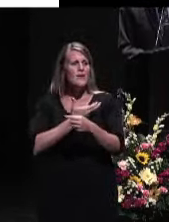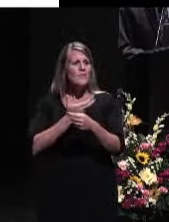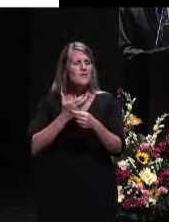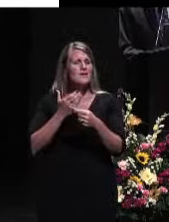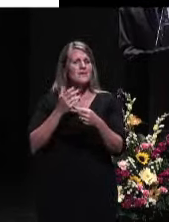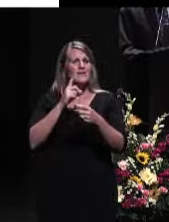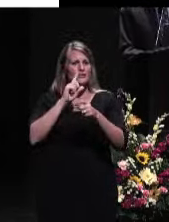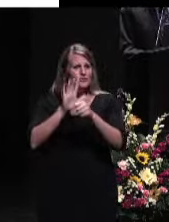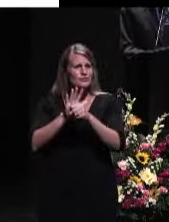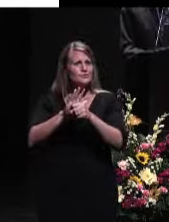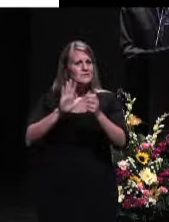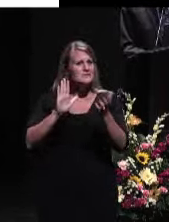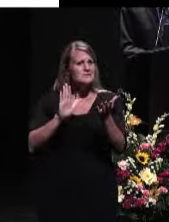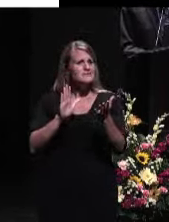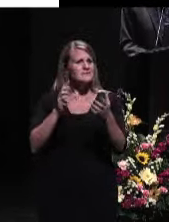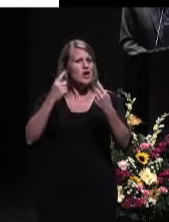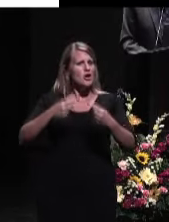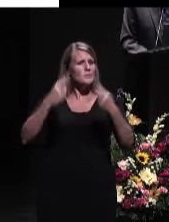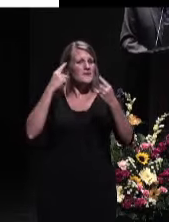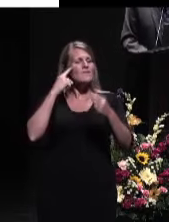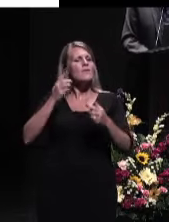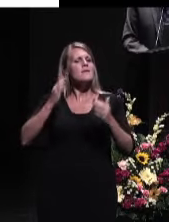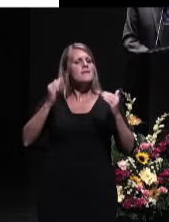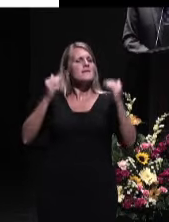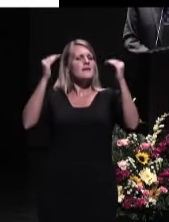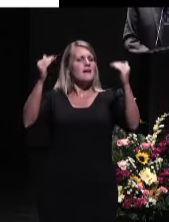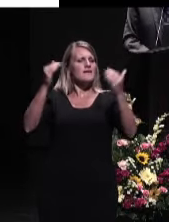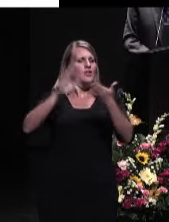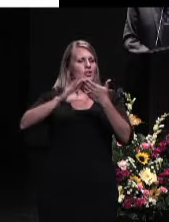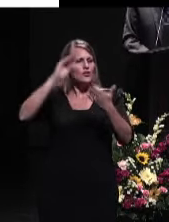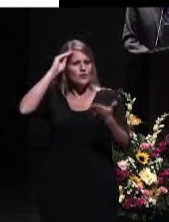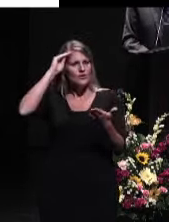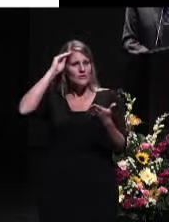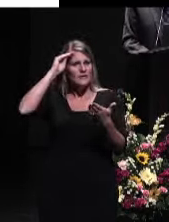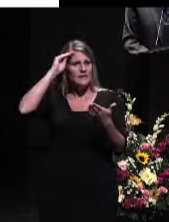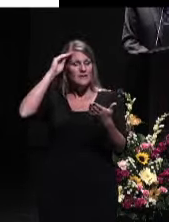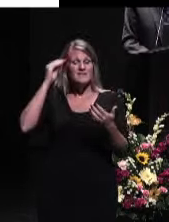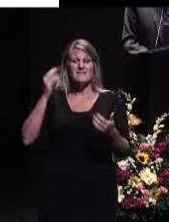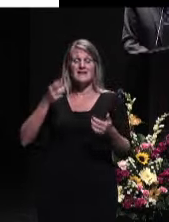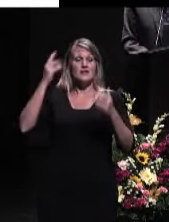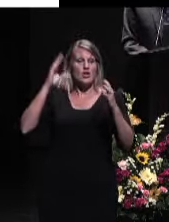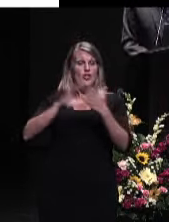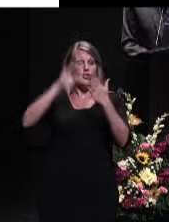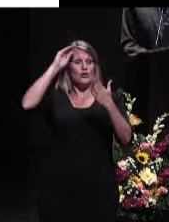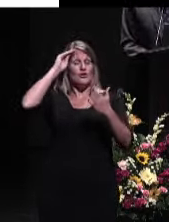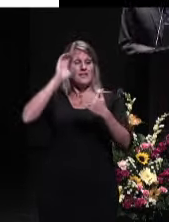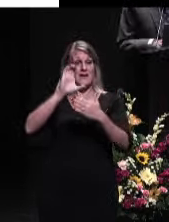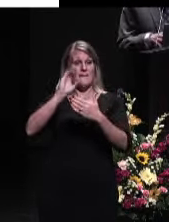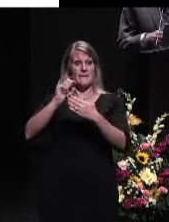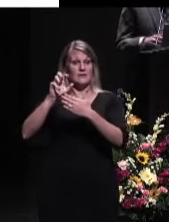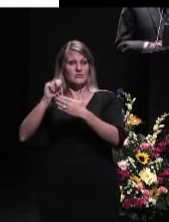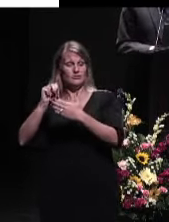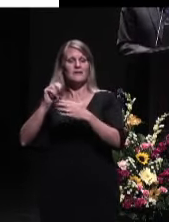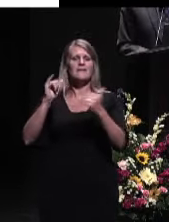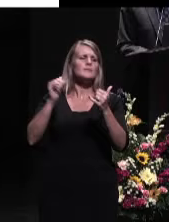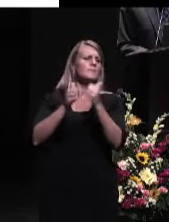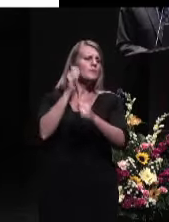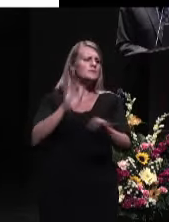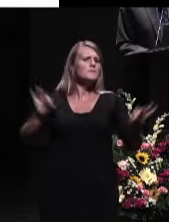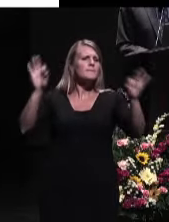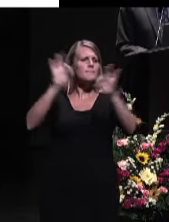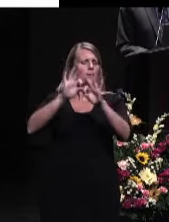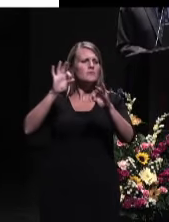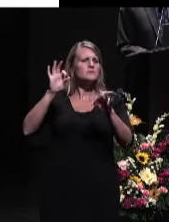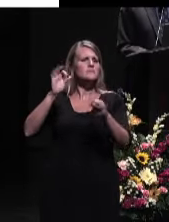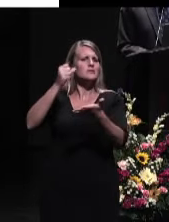the Higher Learning Commission. This is a big deal, as you can appreciate, because Higher Learning Commission is the most important accreditation campus-wide